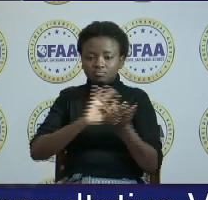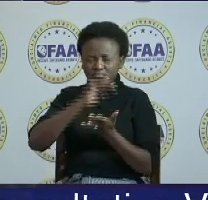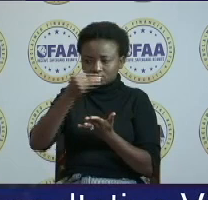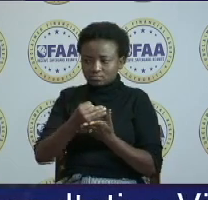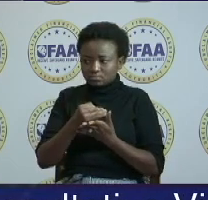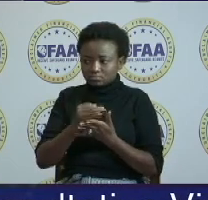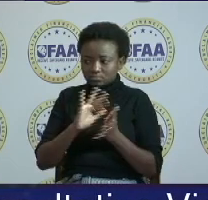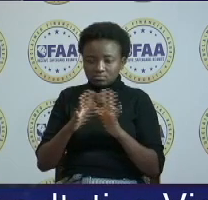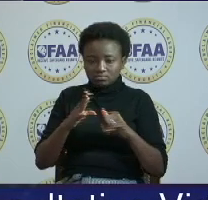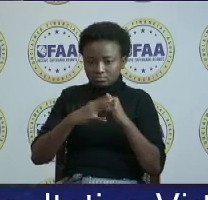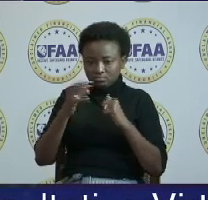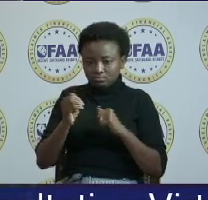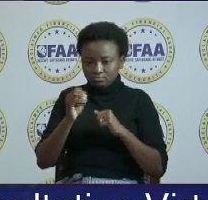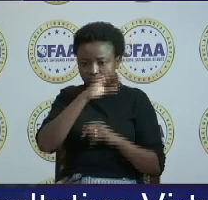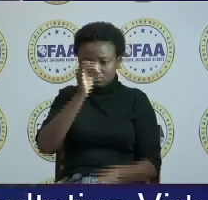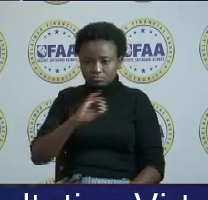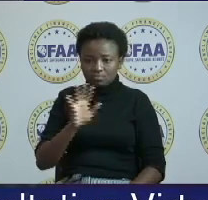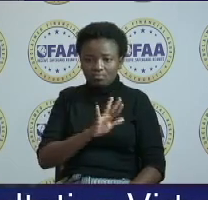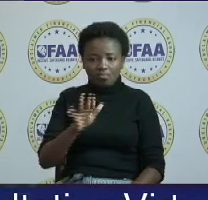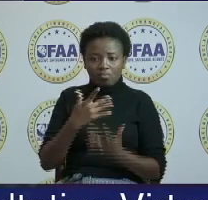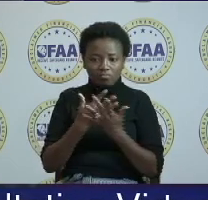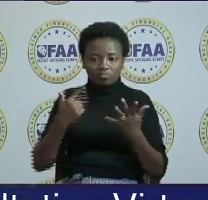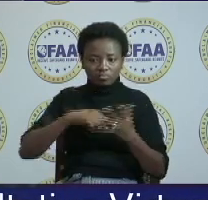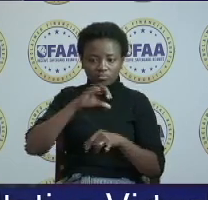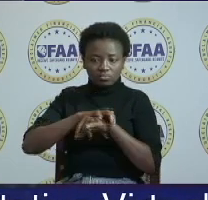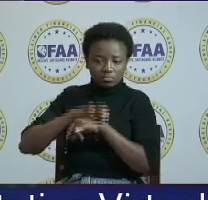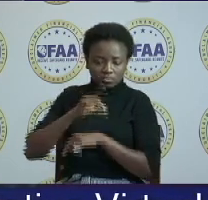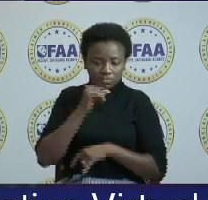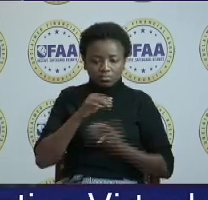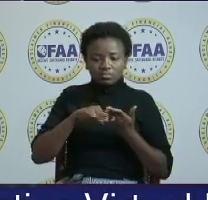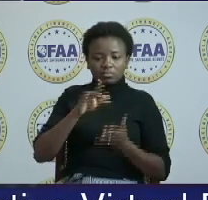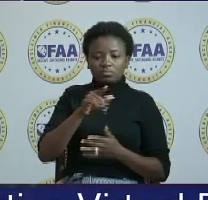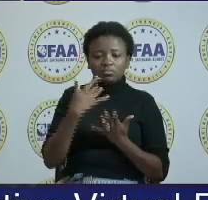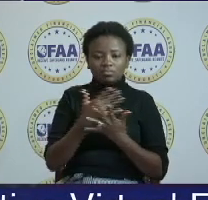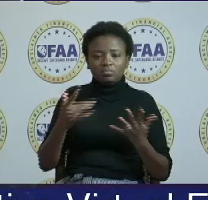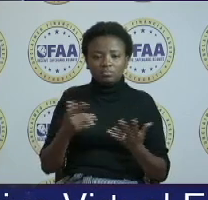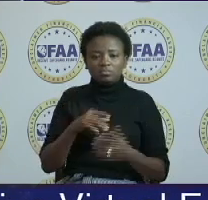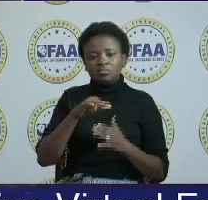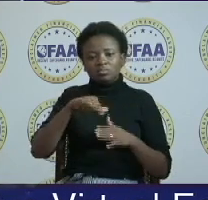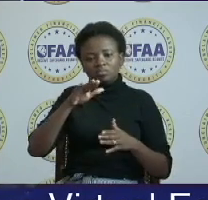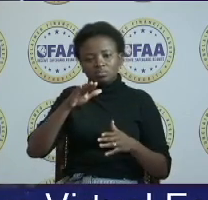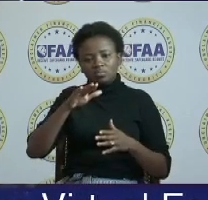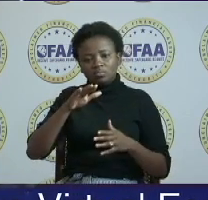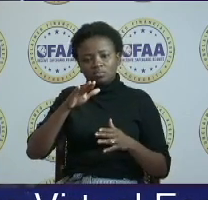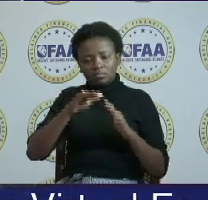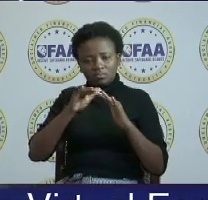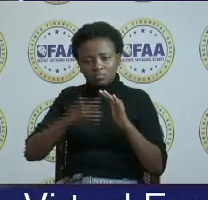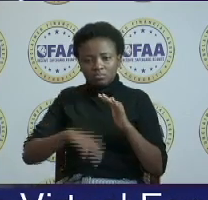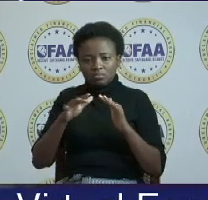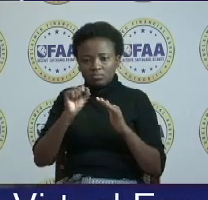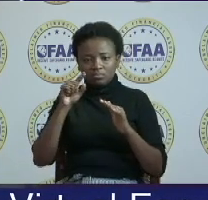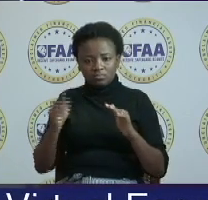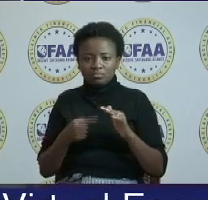about 90% of these assets that you have received, most of those are less than 5,000 Kenya shillings. So